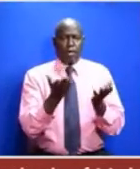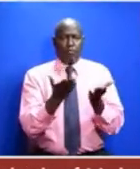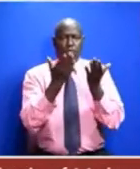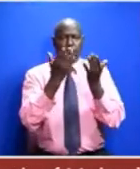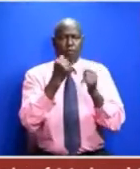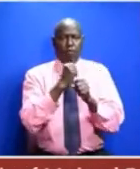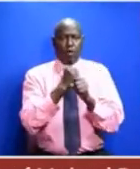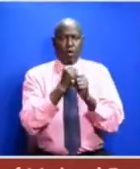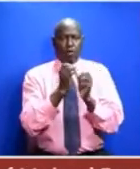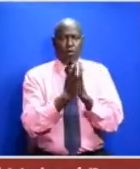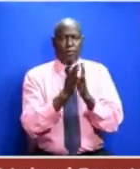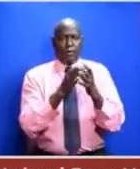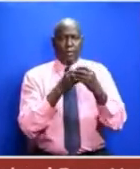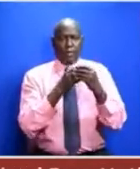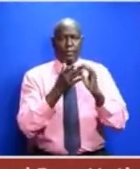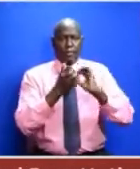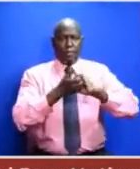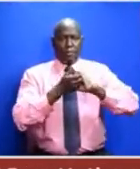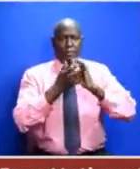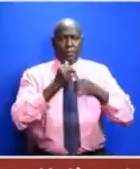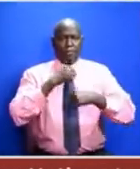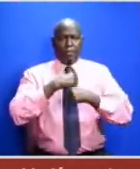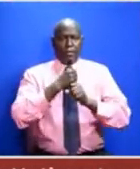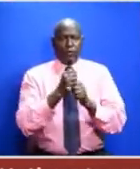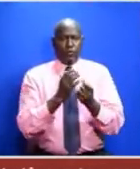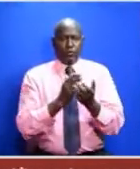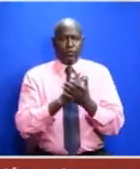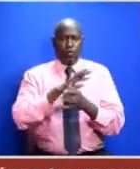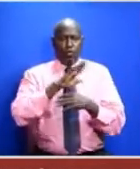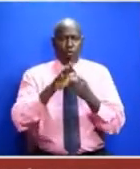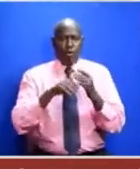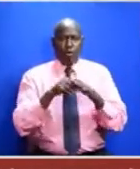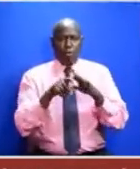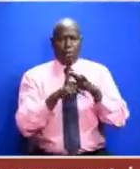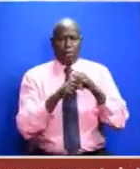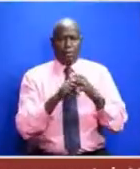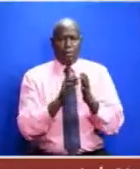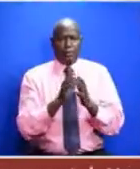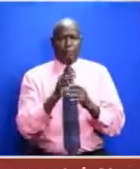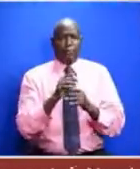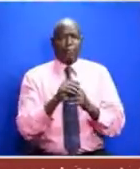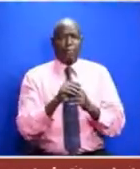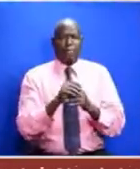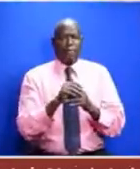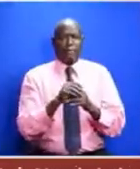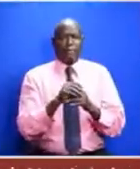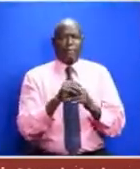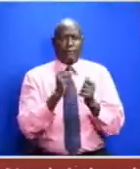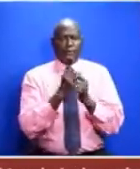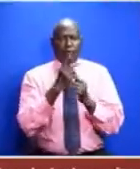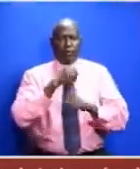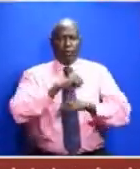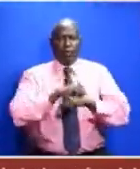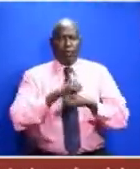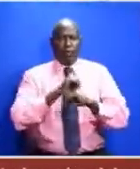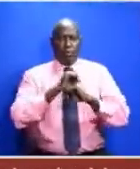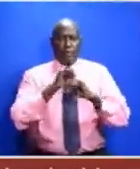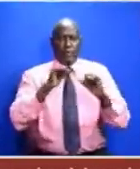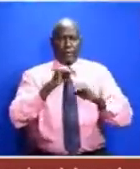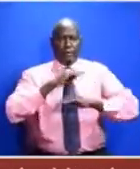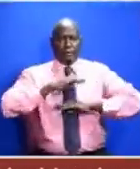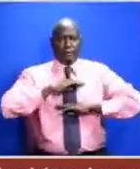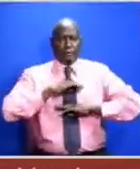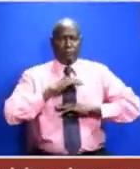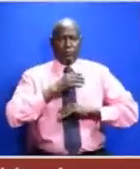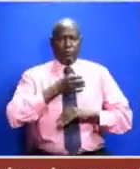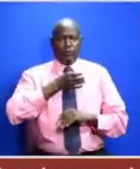by working with leaders and partners to ensure all public primary and secondary schools have sufficient and clean drinking water.